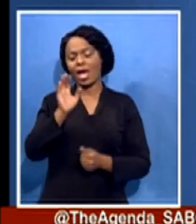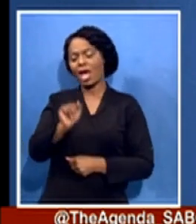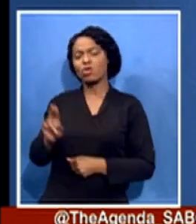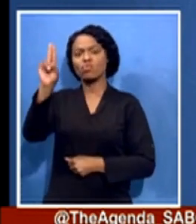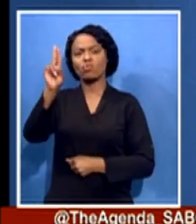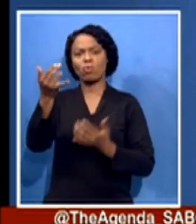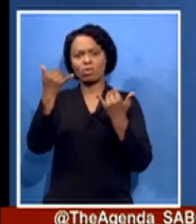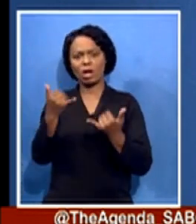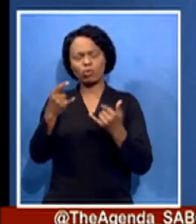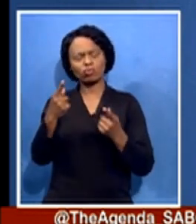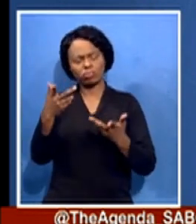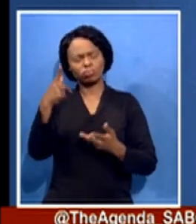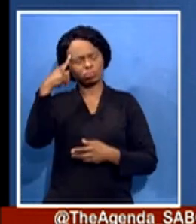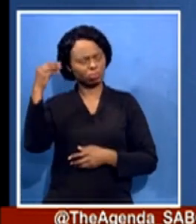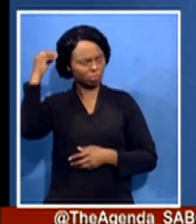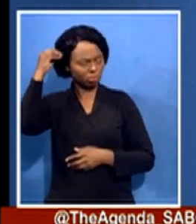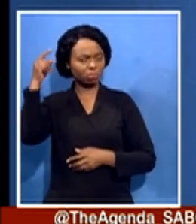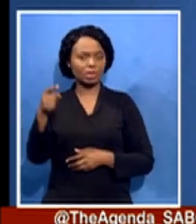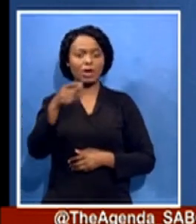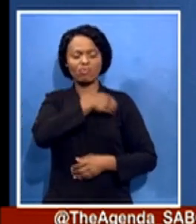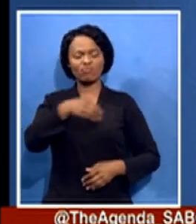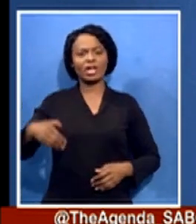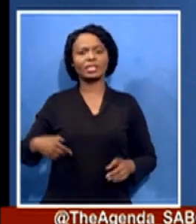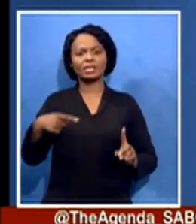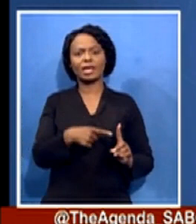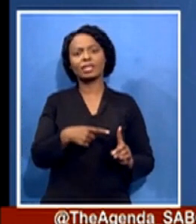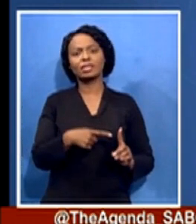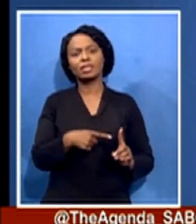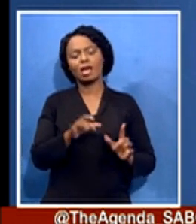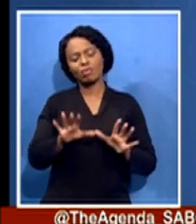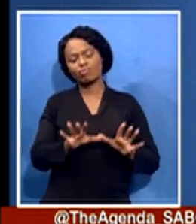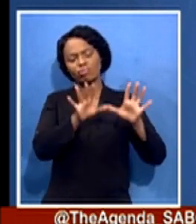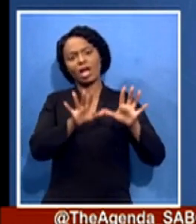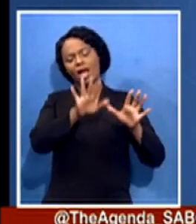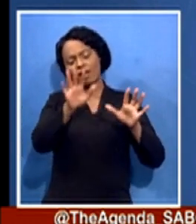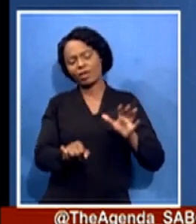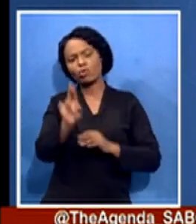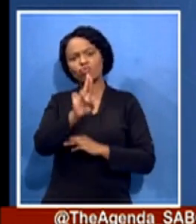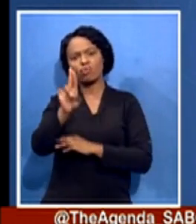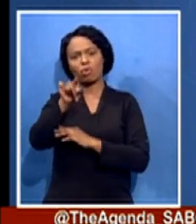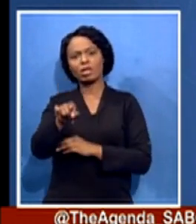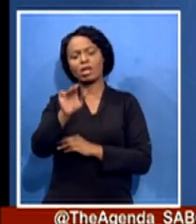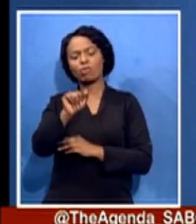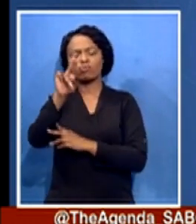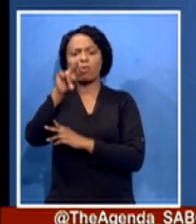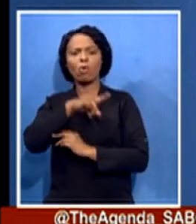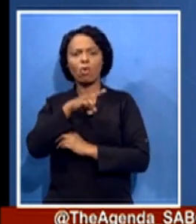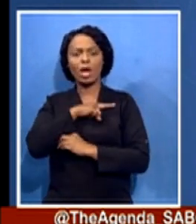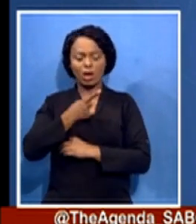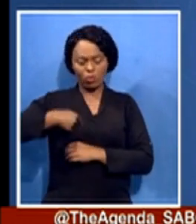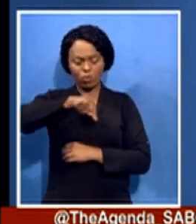president through the African Union. And we really have to bang a drum for our